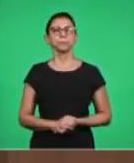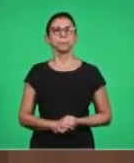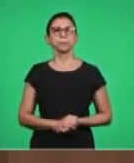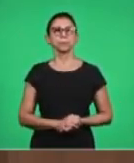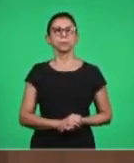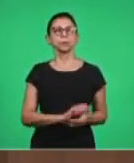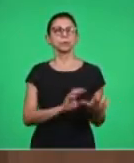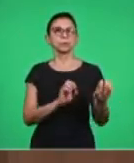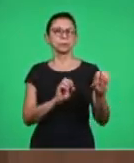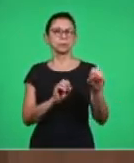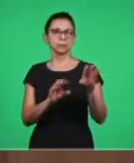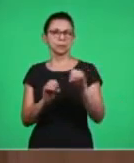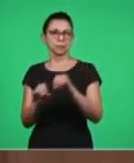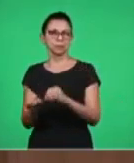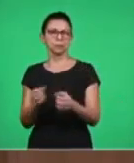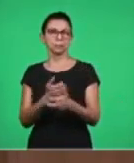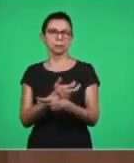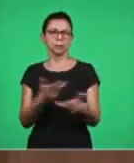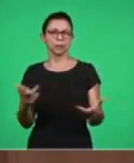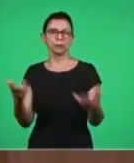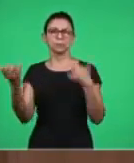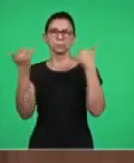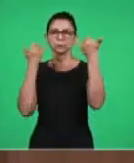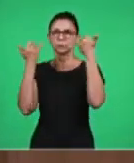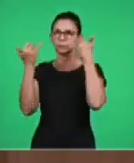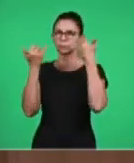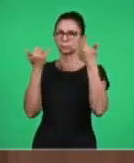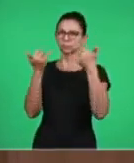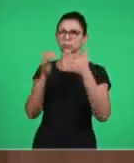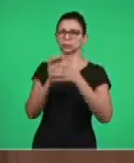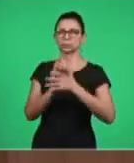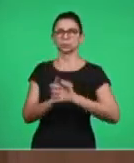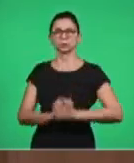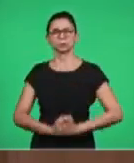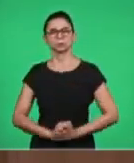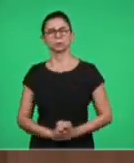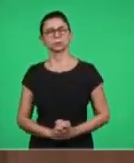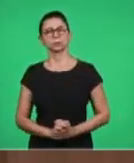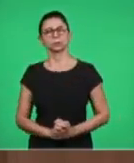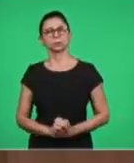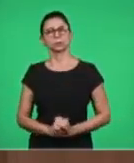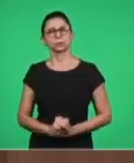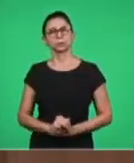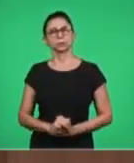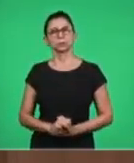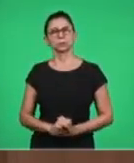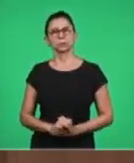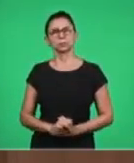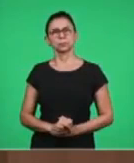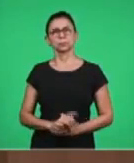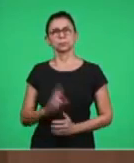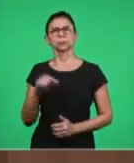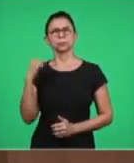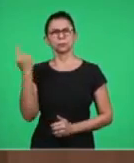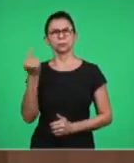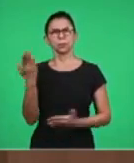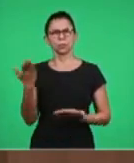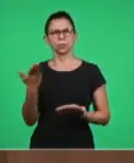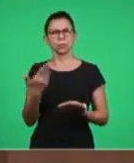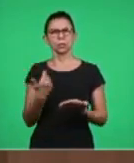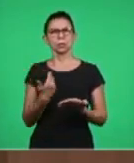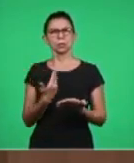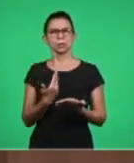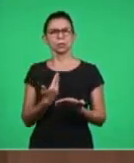locations where these teachings, there was, the word was mentioned and it's being worked on by